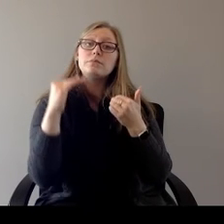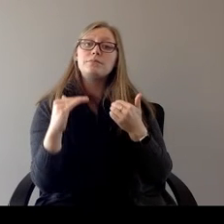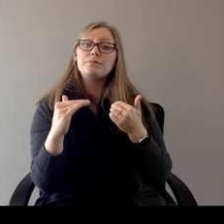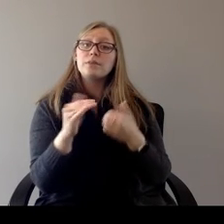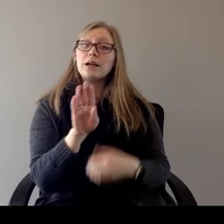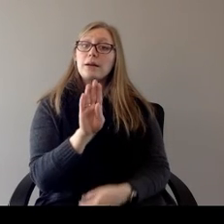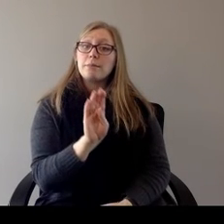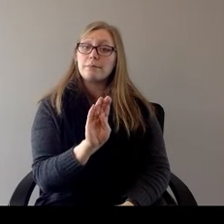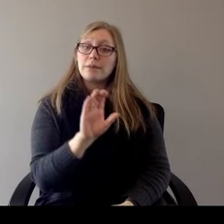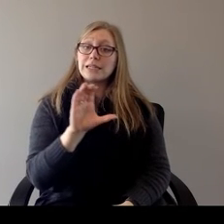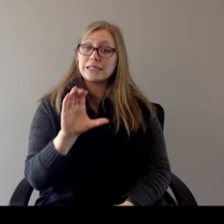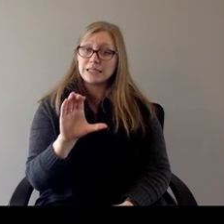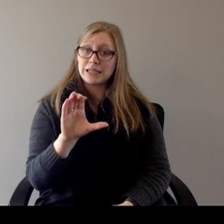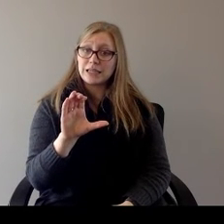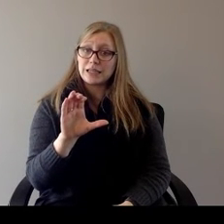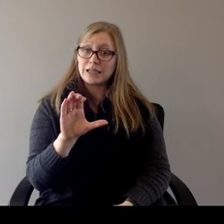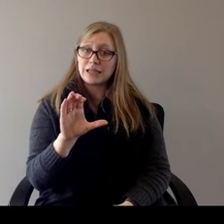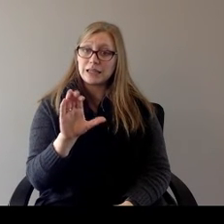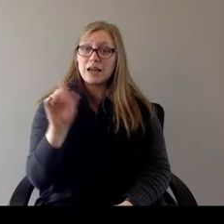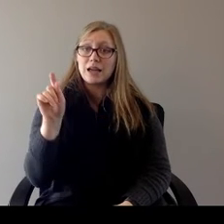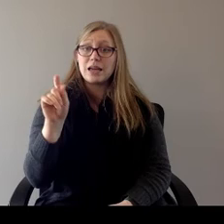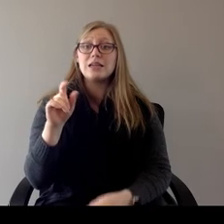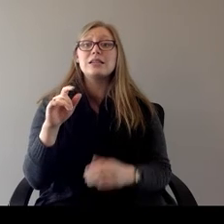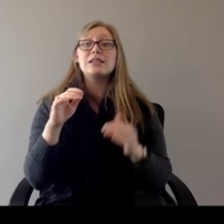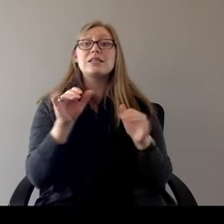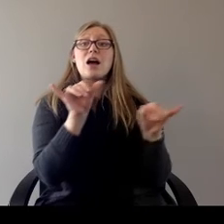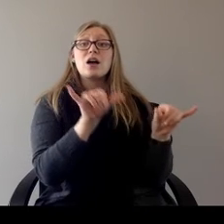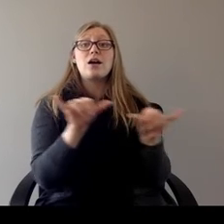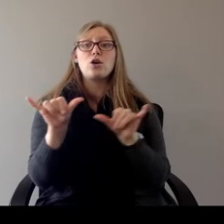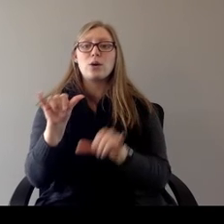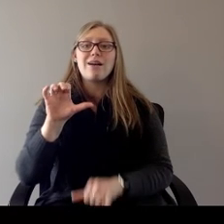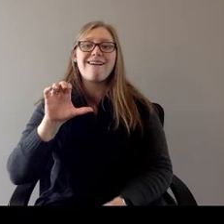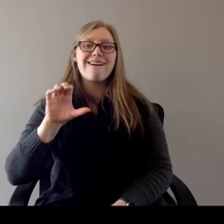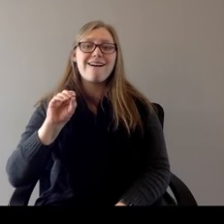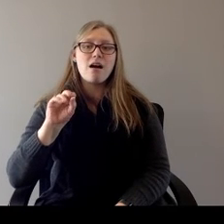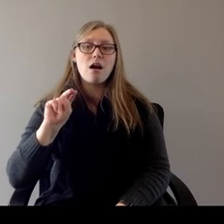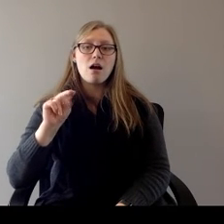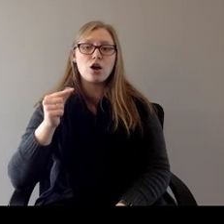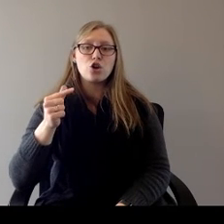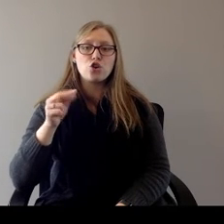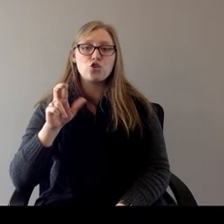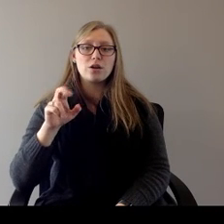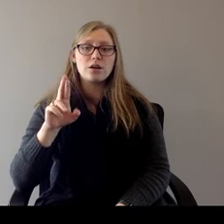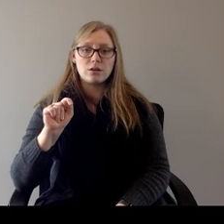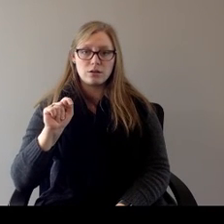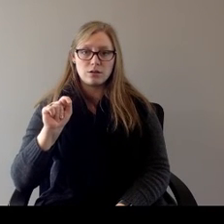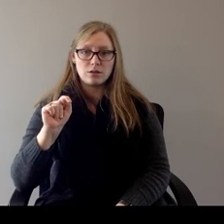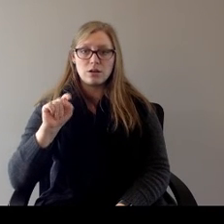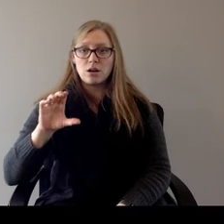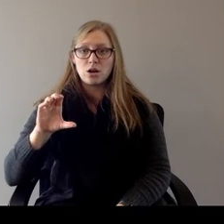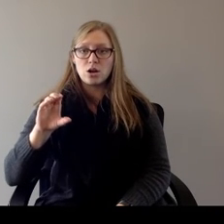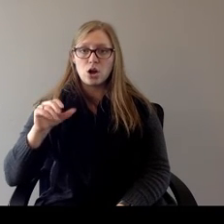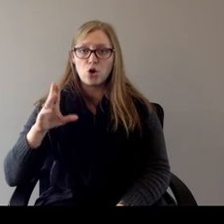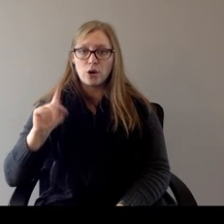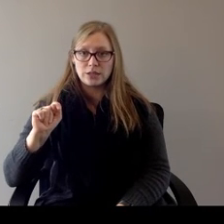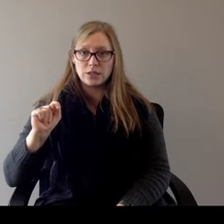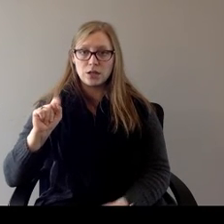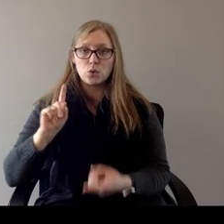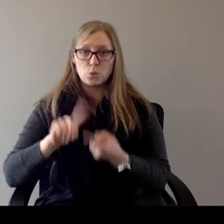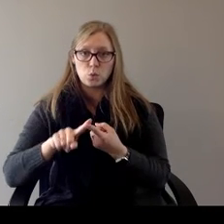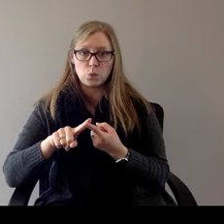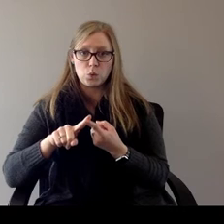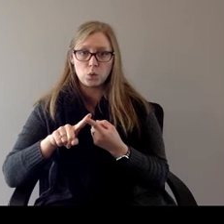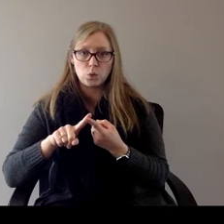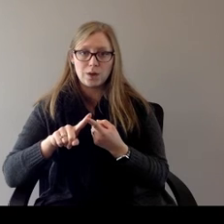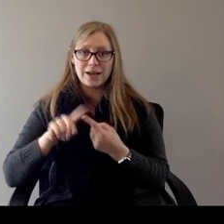is congruent to AD, and that is shown on the picture by the single tick